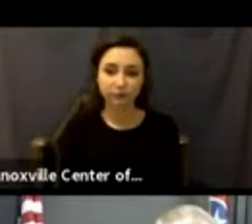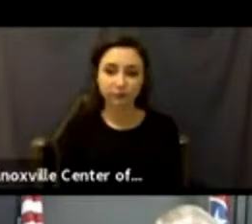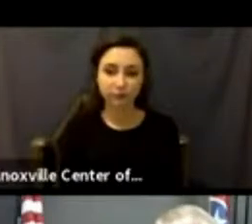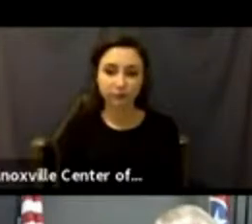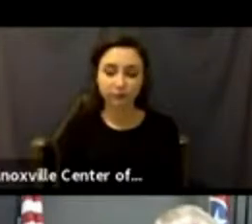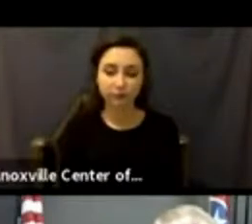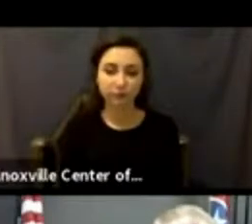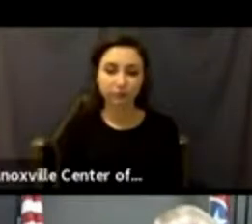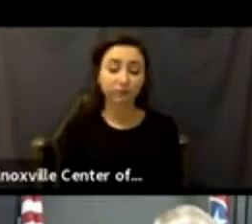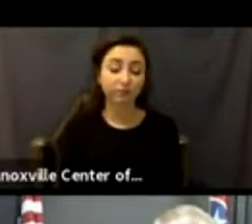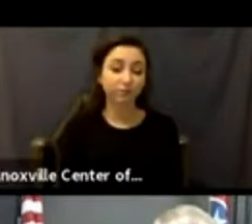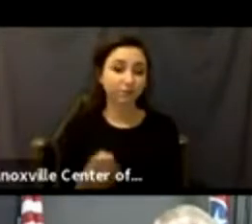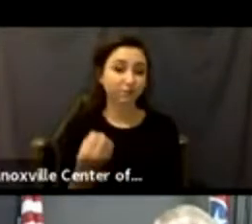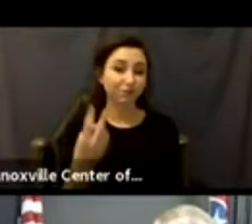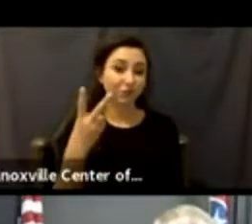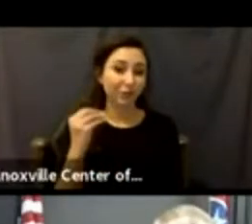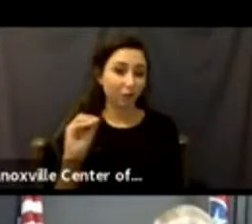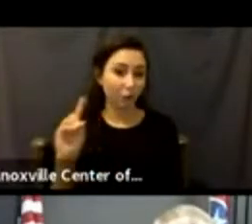It is 12:01.